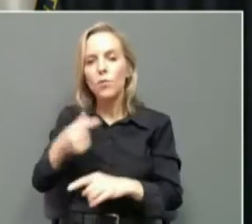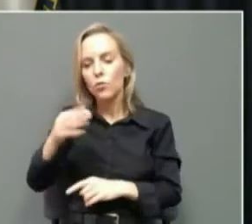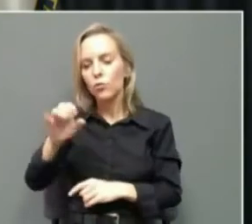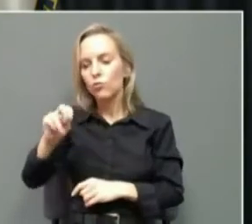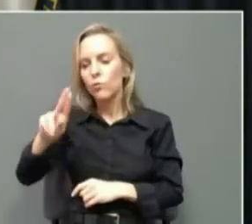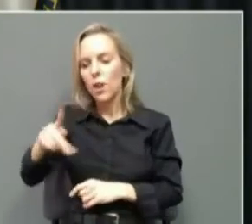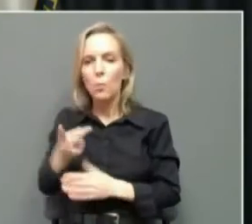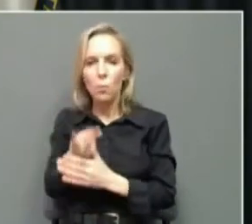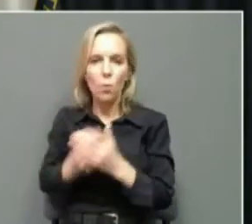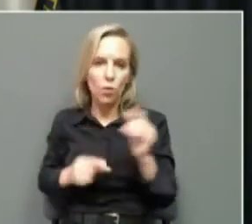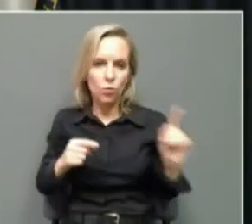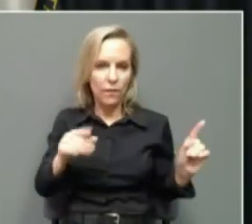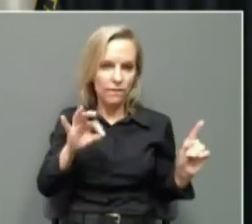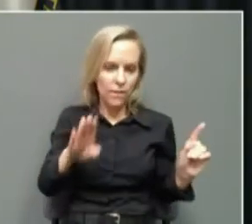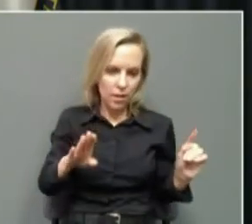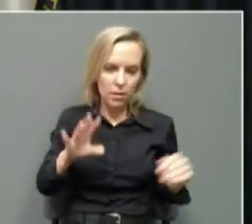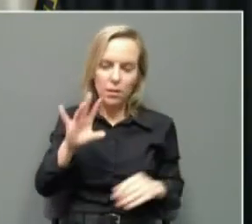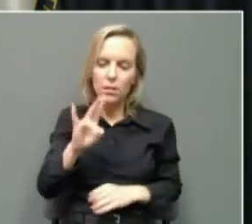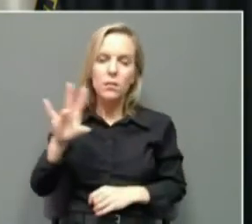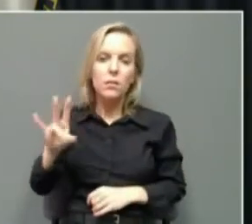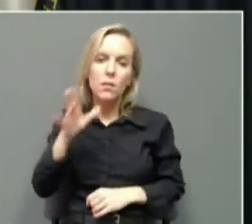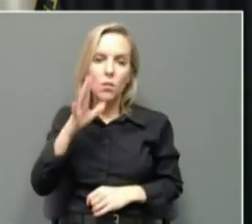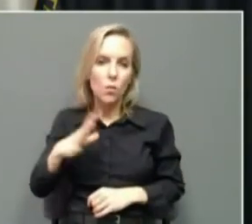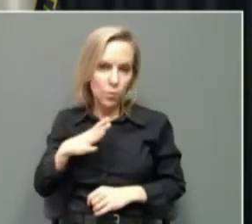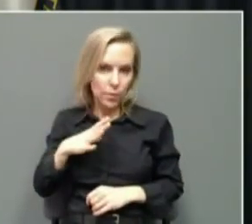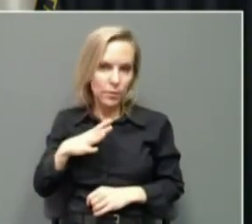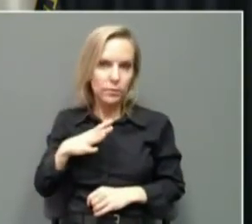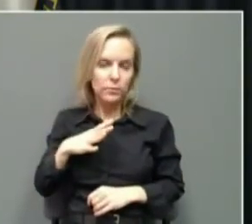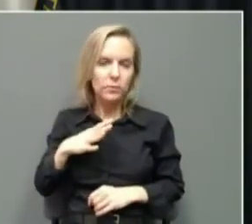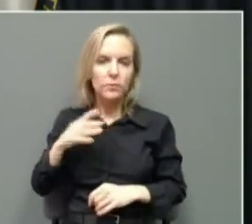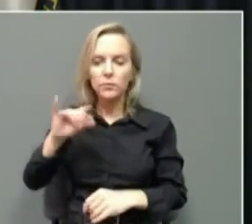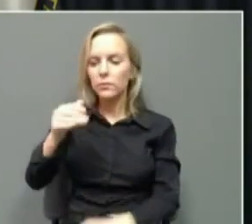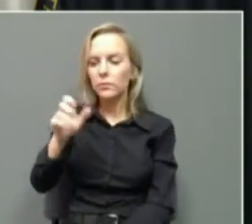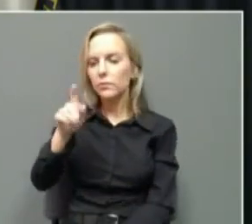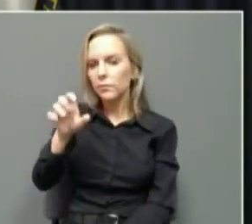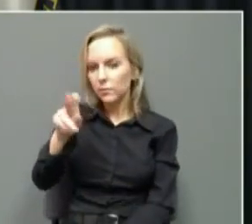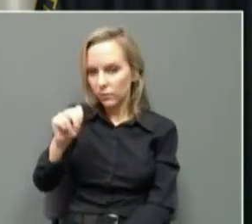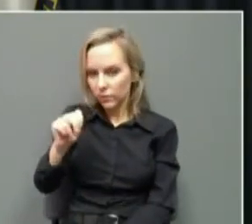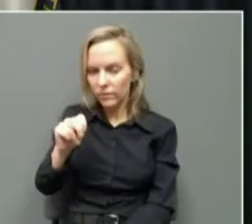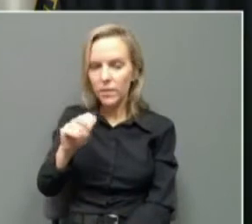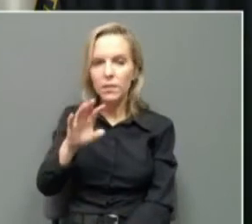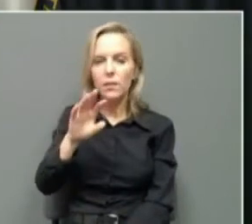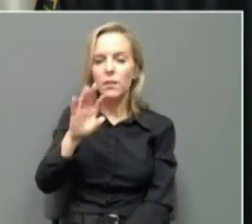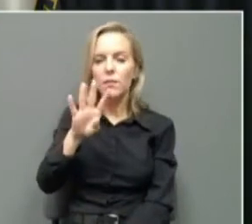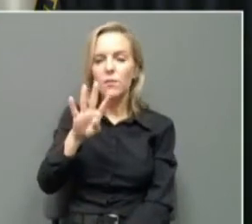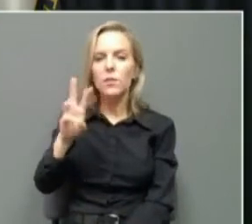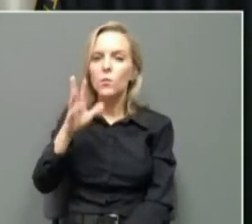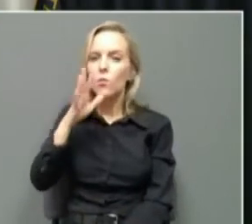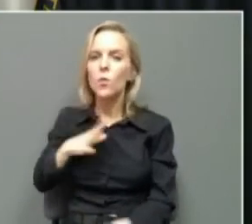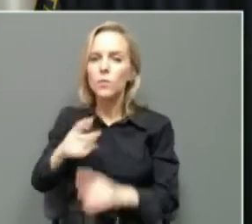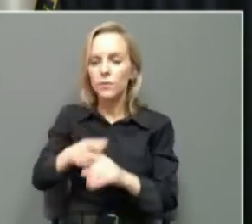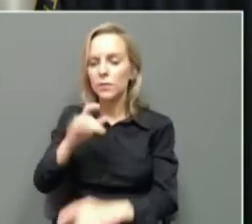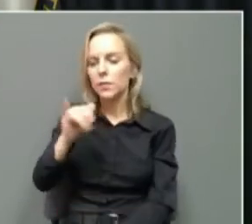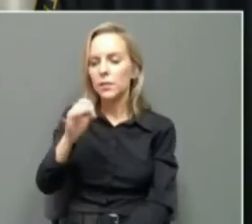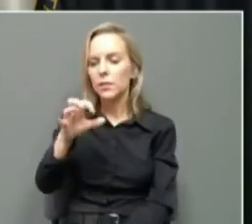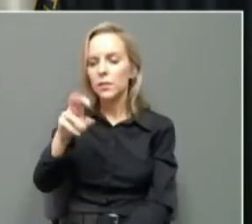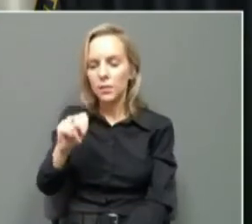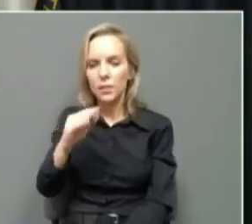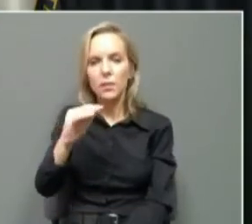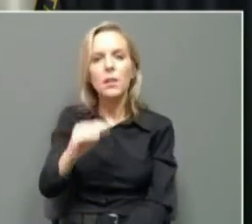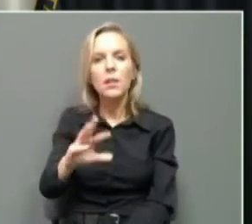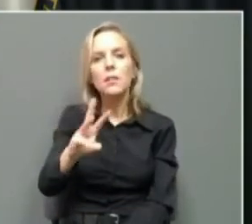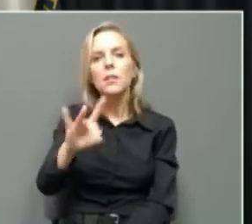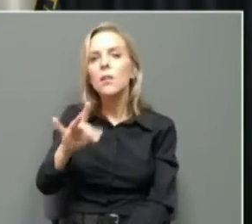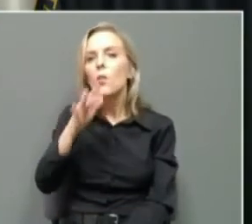February. 77-year-old woman from Jackson. A 46-year-old woman from Jefferson. A 68-year-old woman